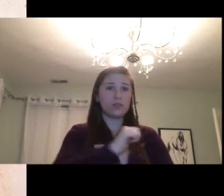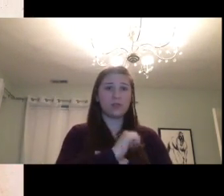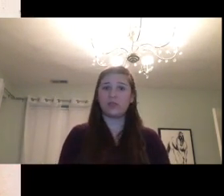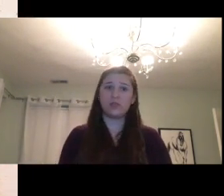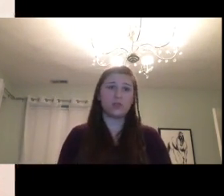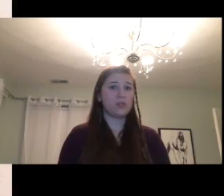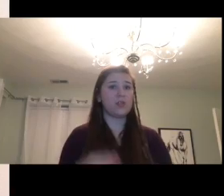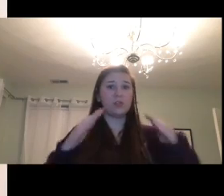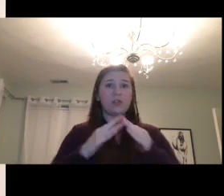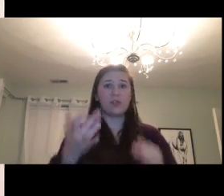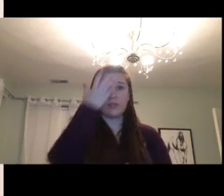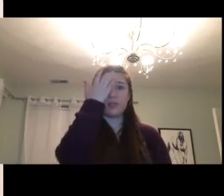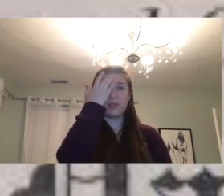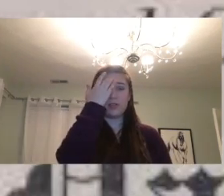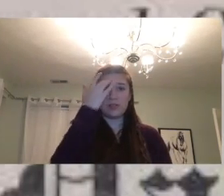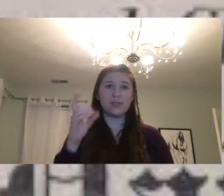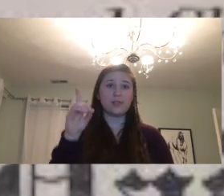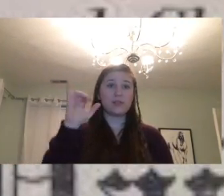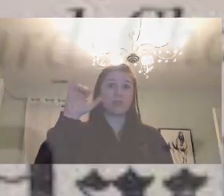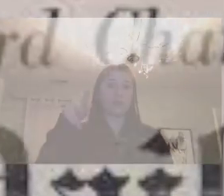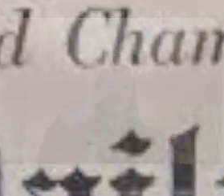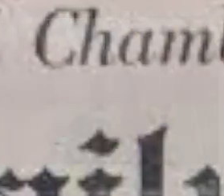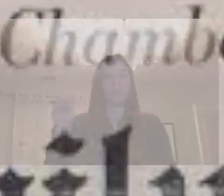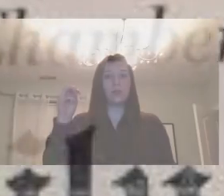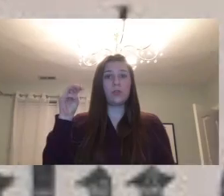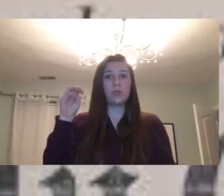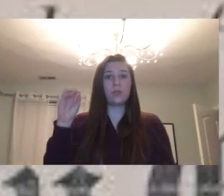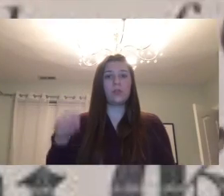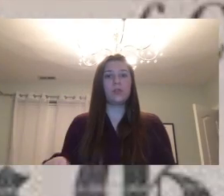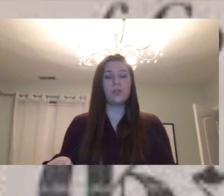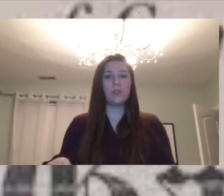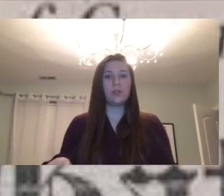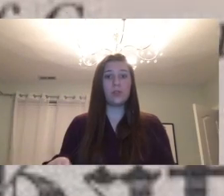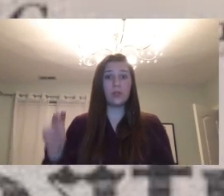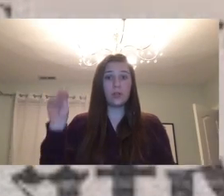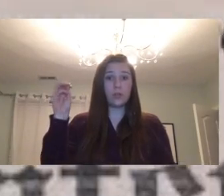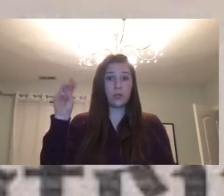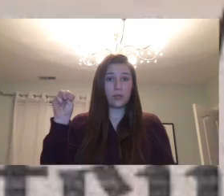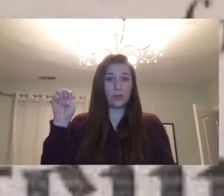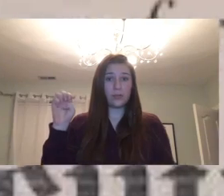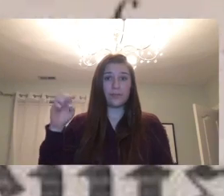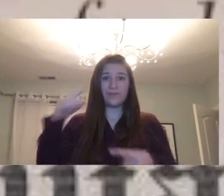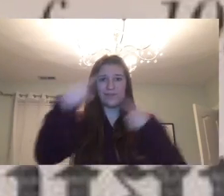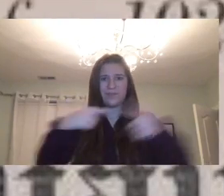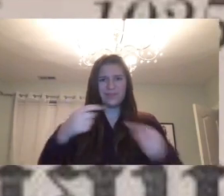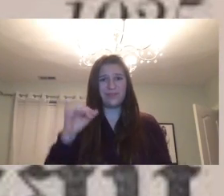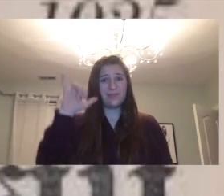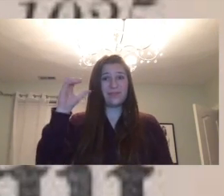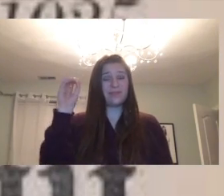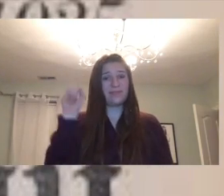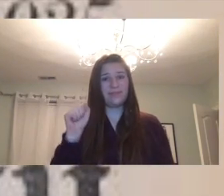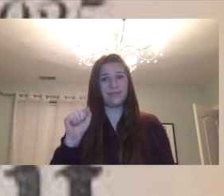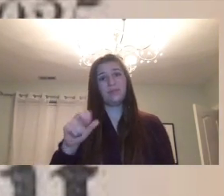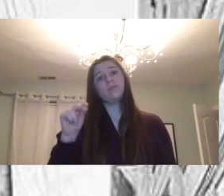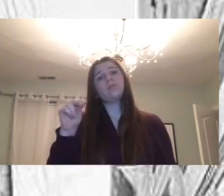throats was a deadly reality check. Nome has been struck with diphtheria, an airborne and highly contagious respiratory